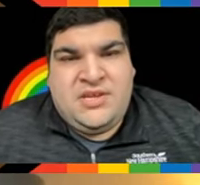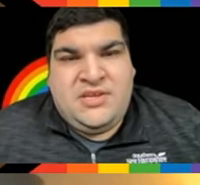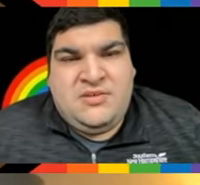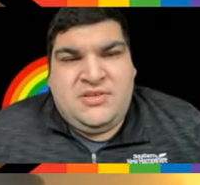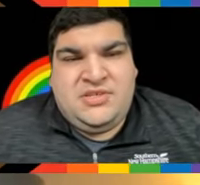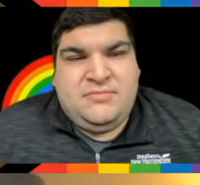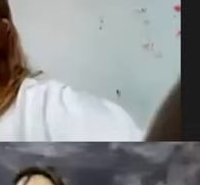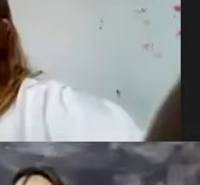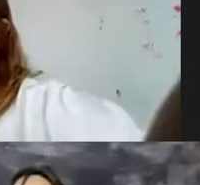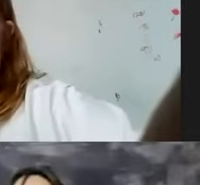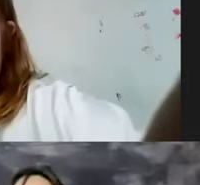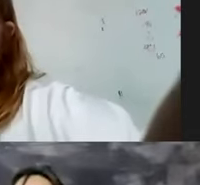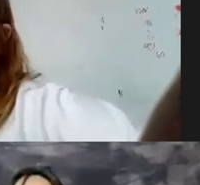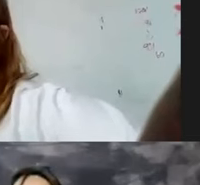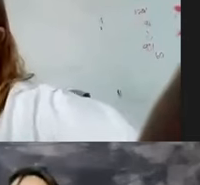Thank you, Kamisha.